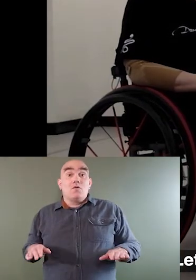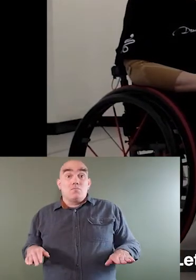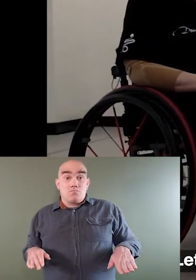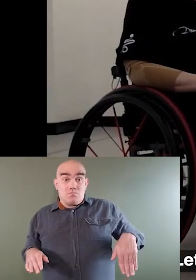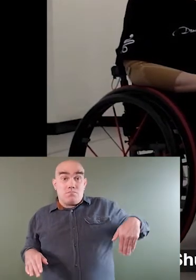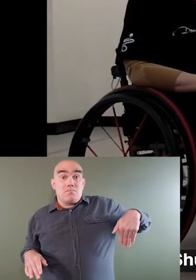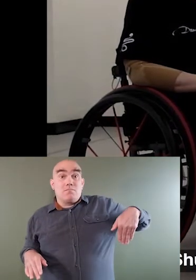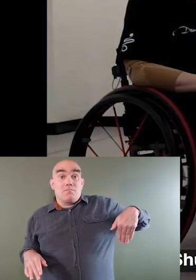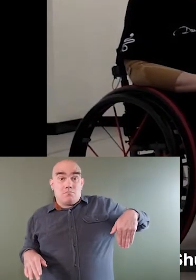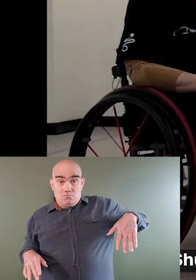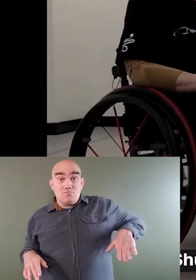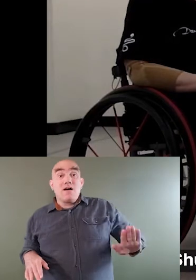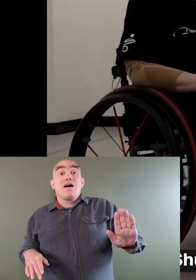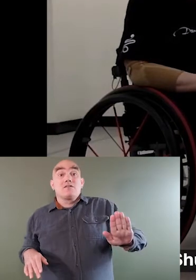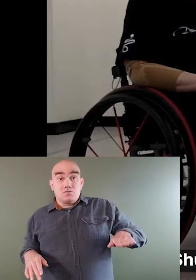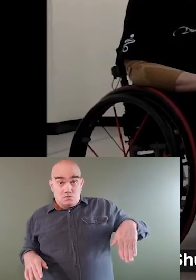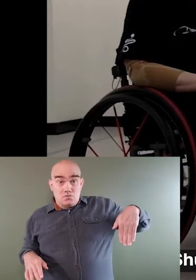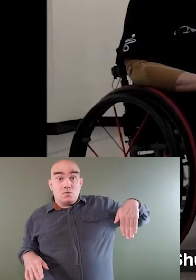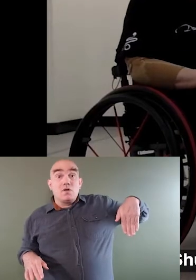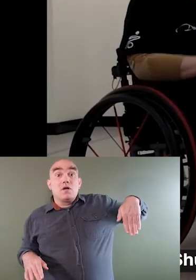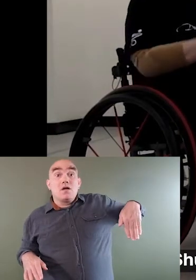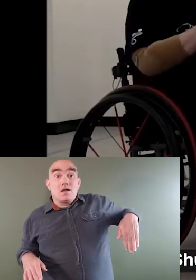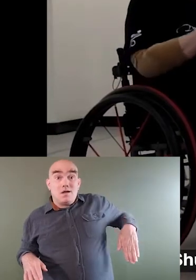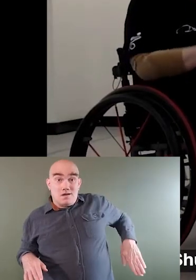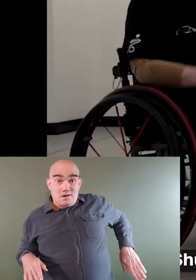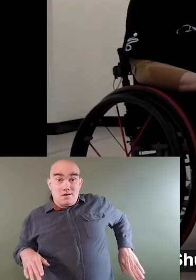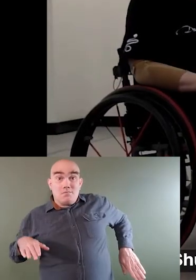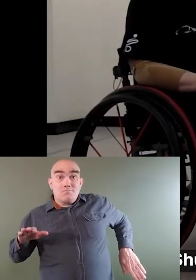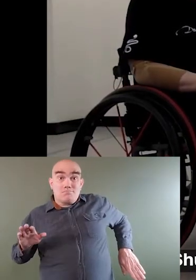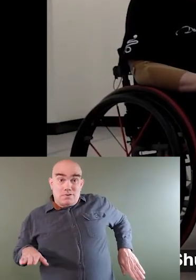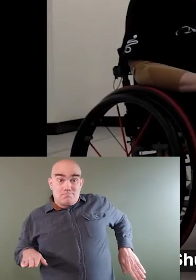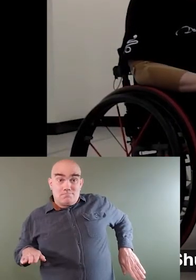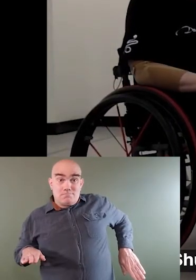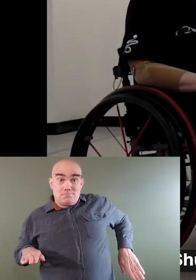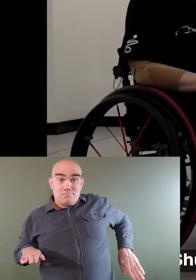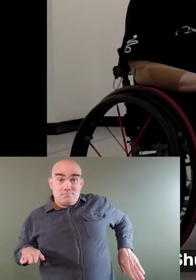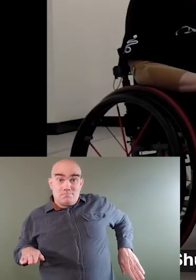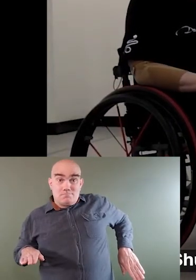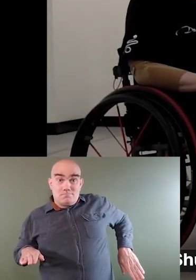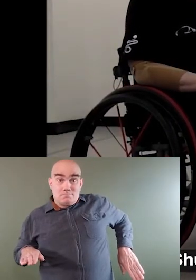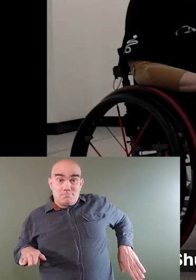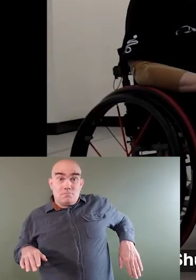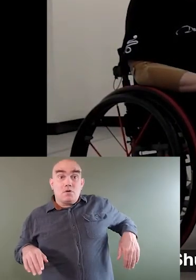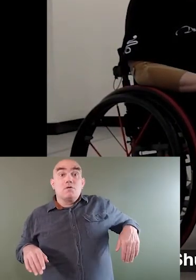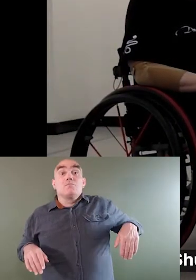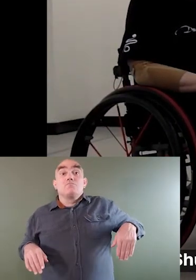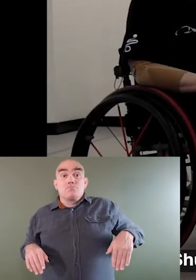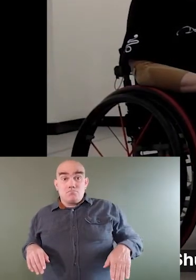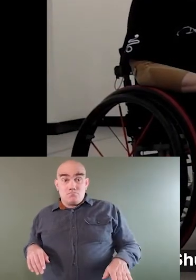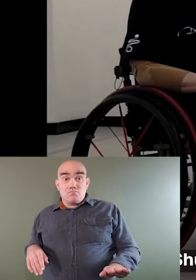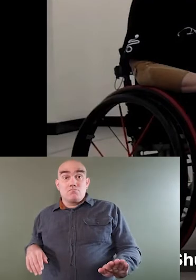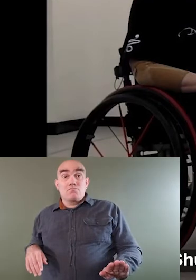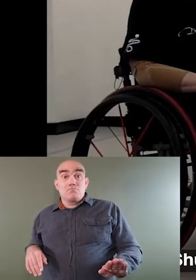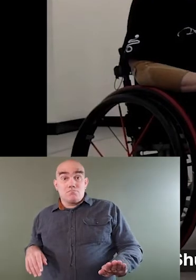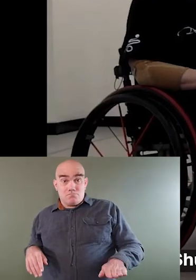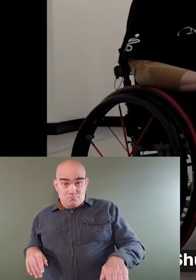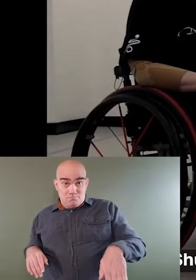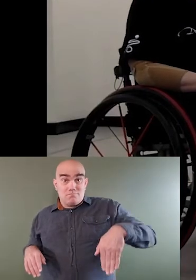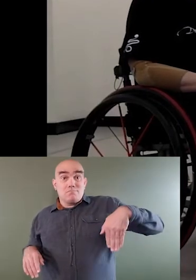go. Shuffle, ball, change. One more. Shuffle.